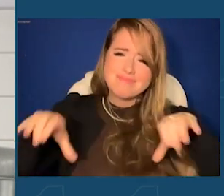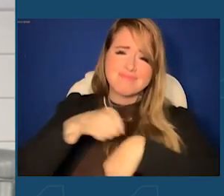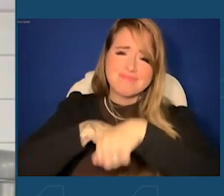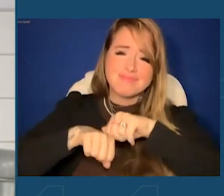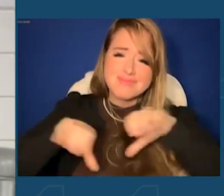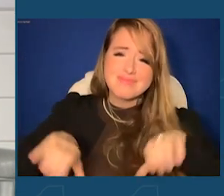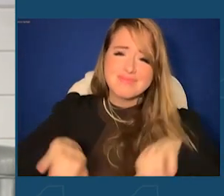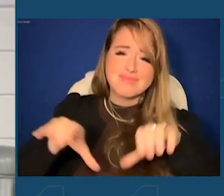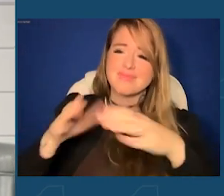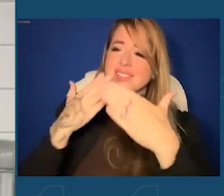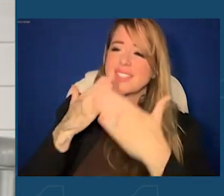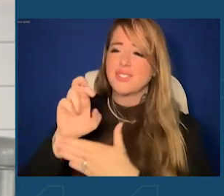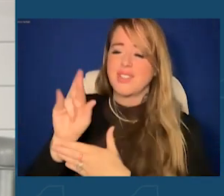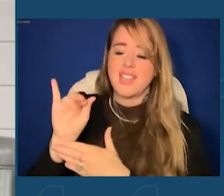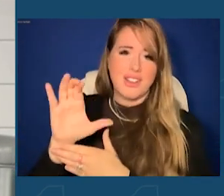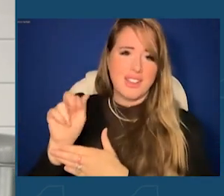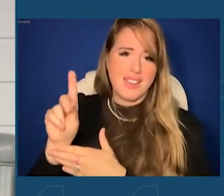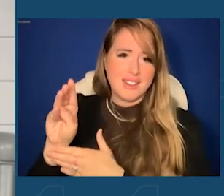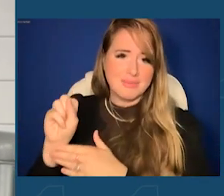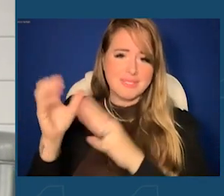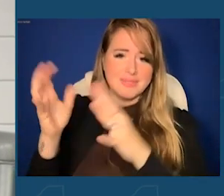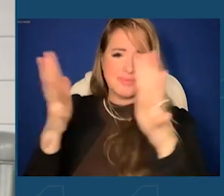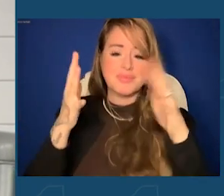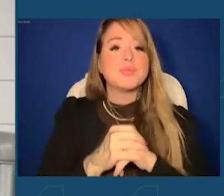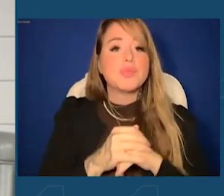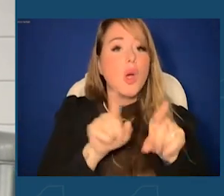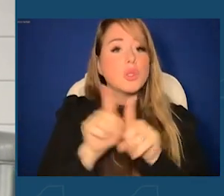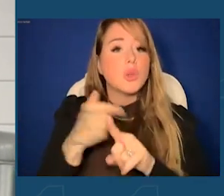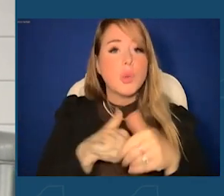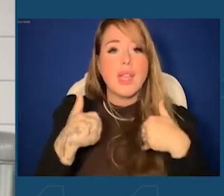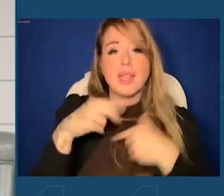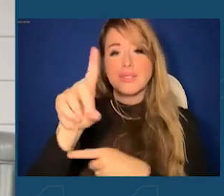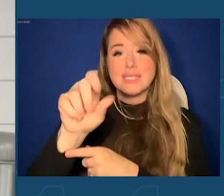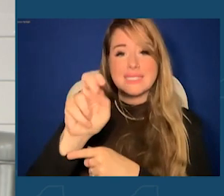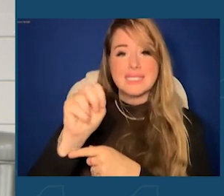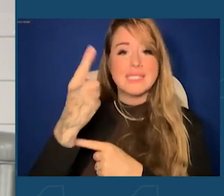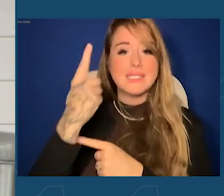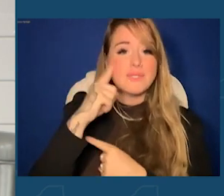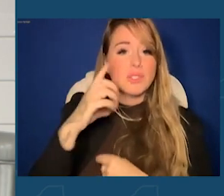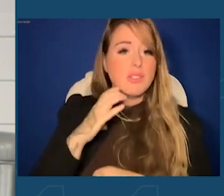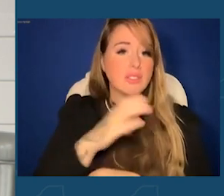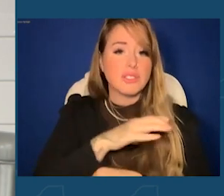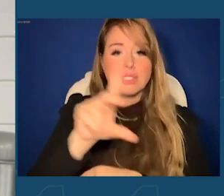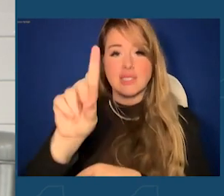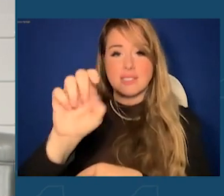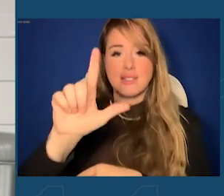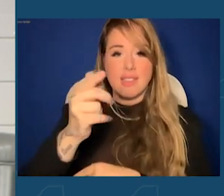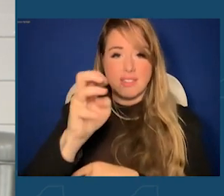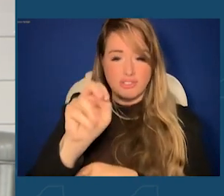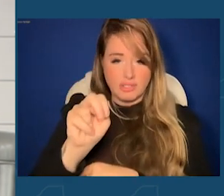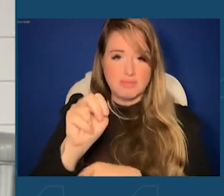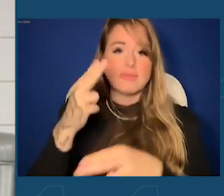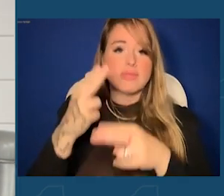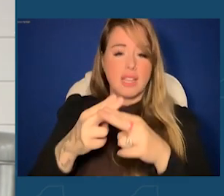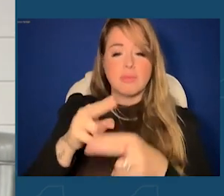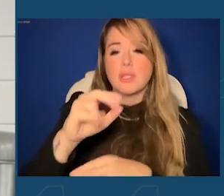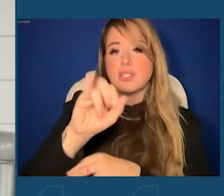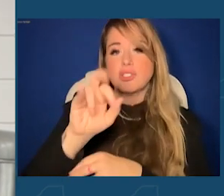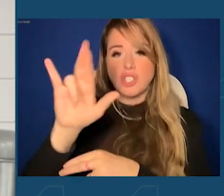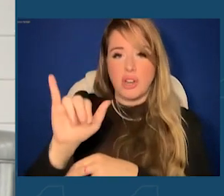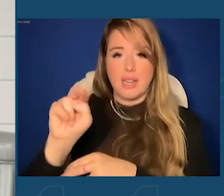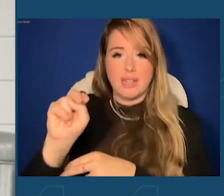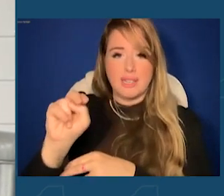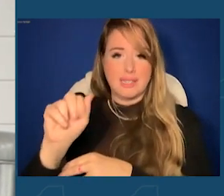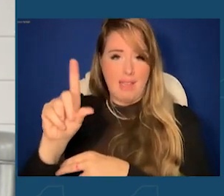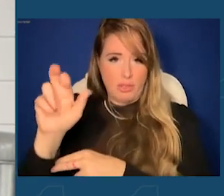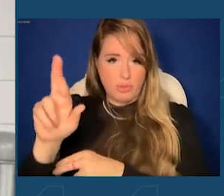you. We also have the Dean of the Congressional Delegation, Jerry Nadler, has joined us, a strong, important voice for us in